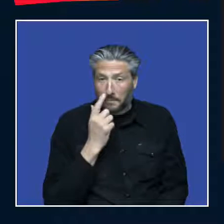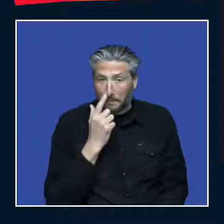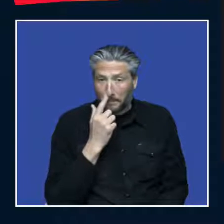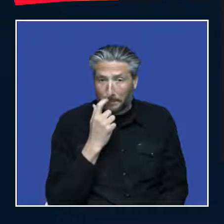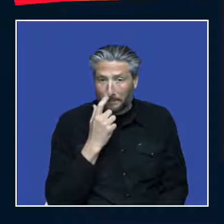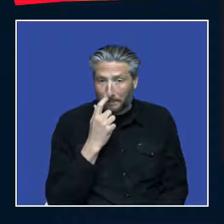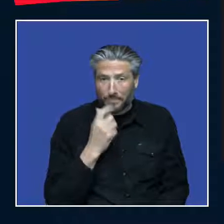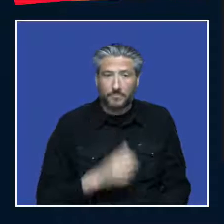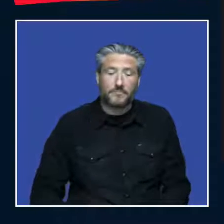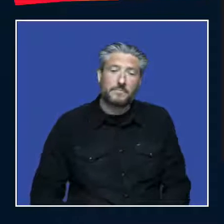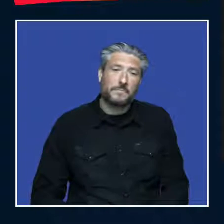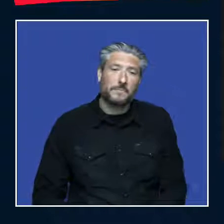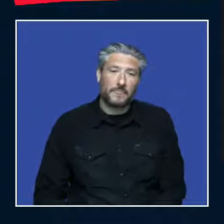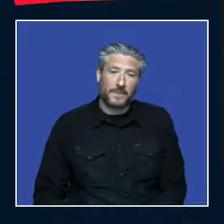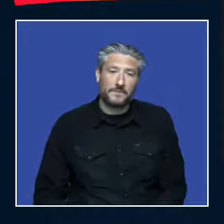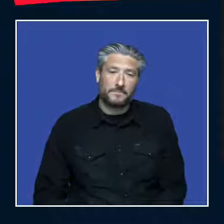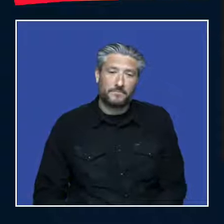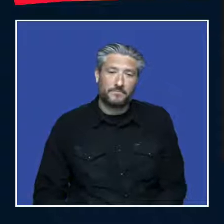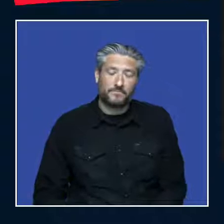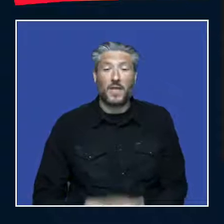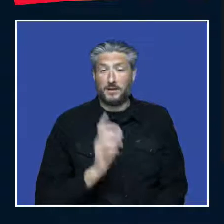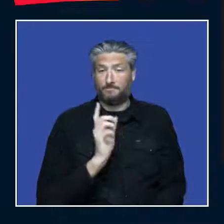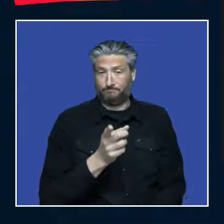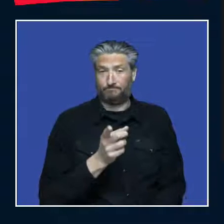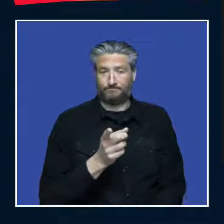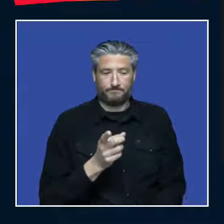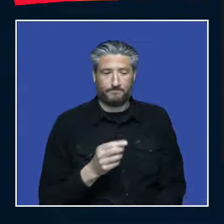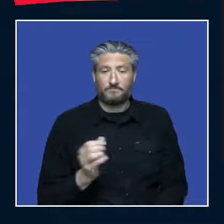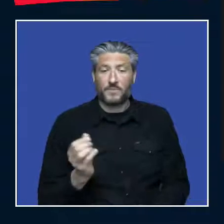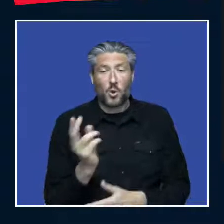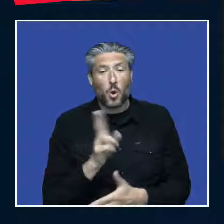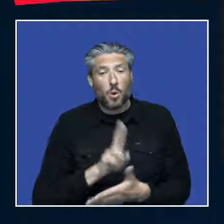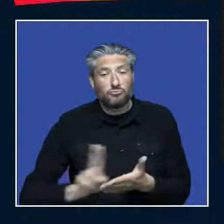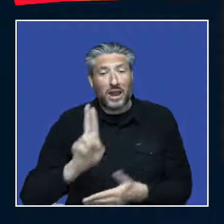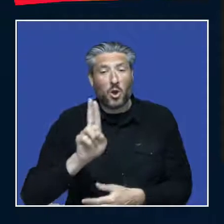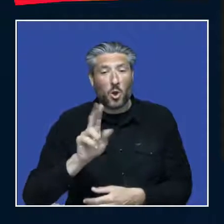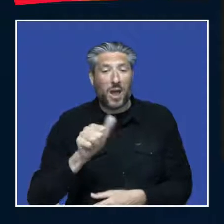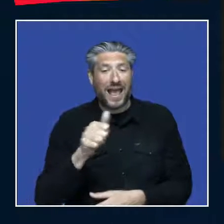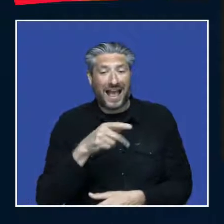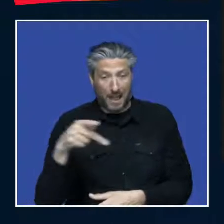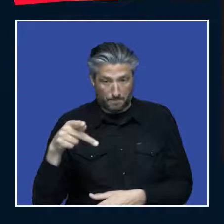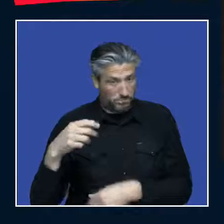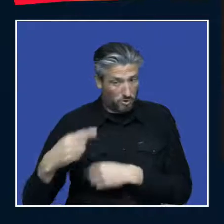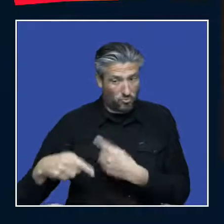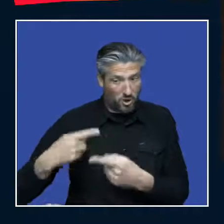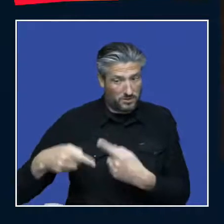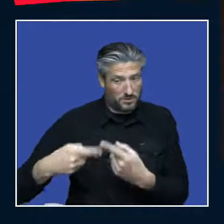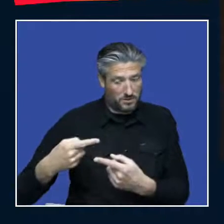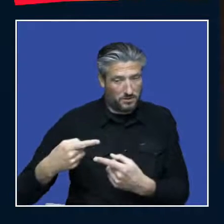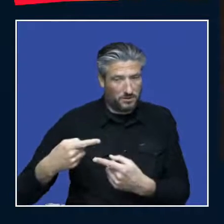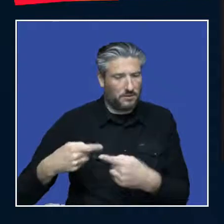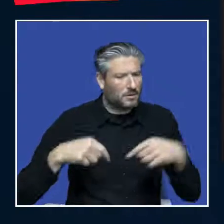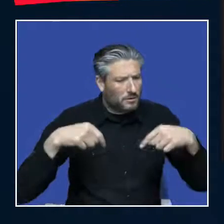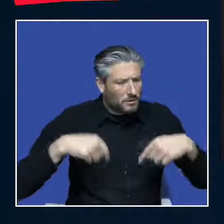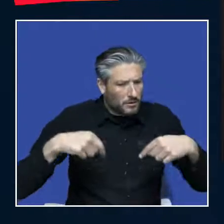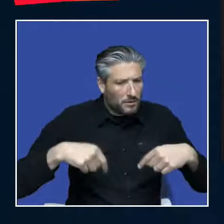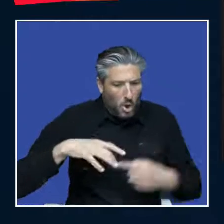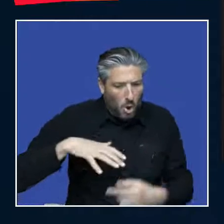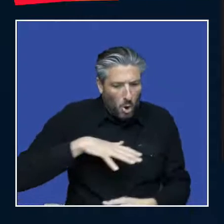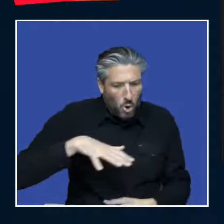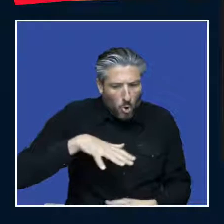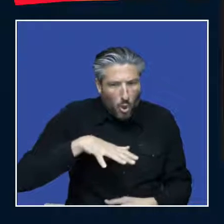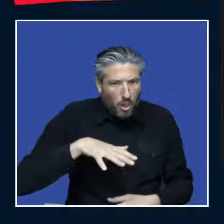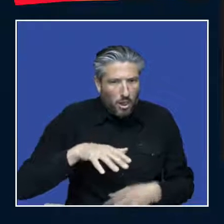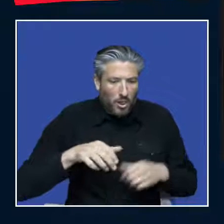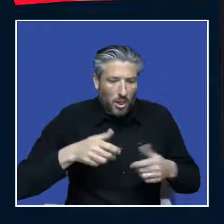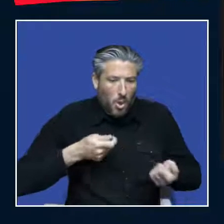manage access and so on. And here I have the Umbraco app running again, but this time it's not on my local host, but it is on Azure